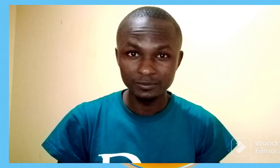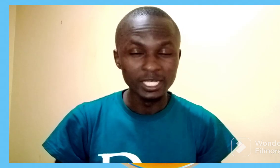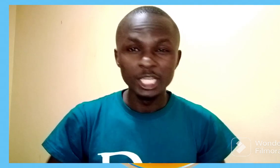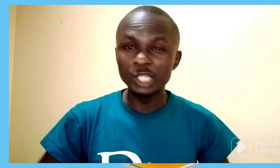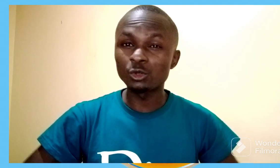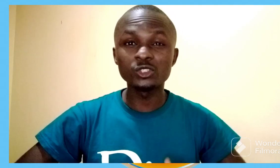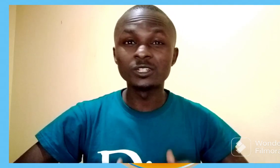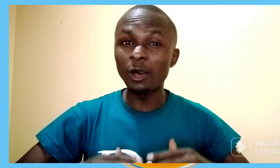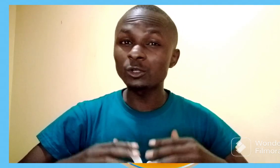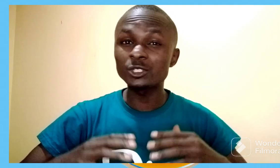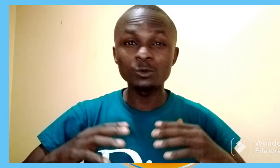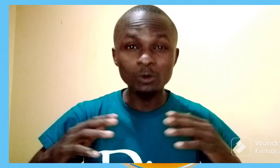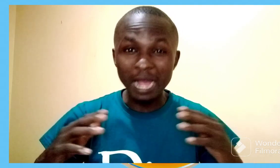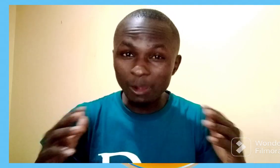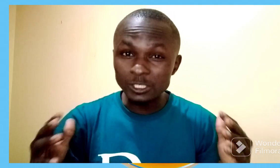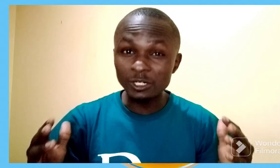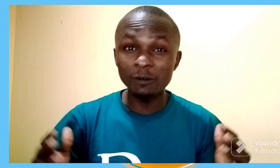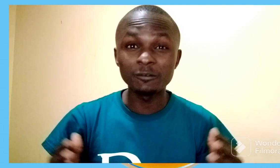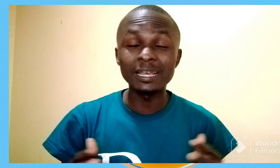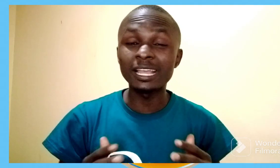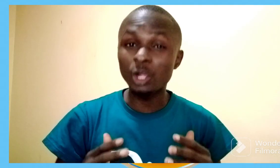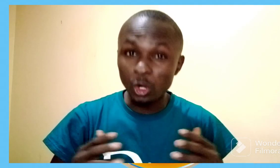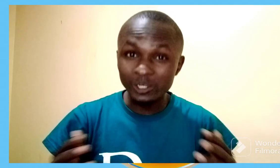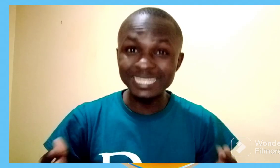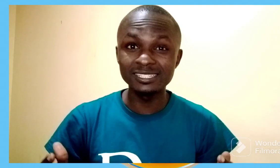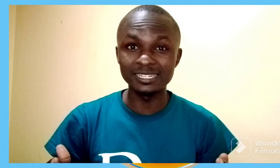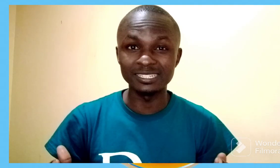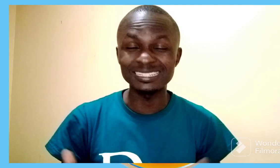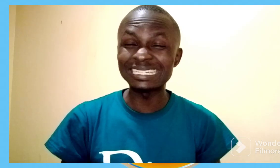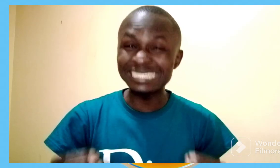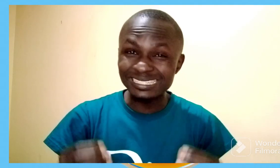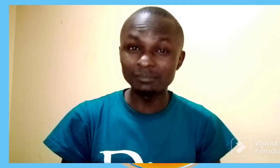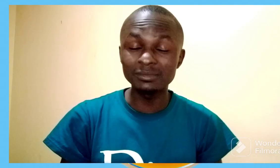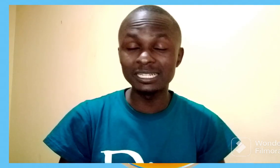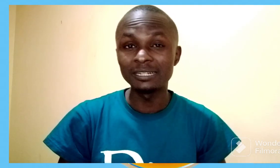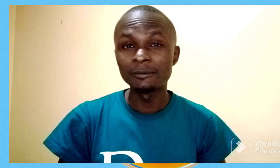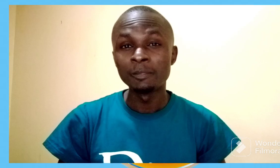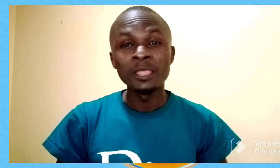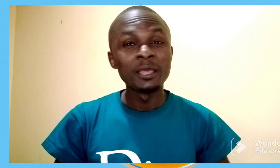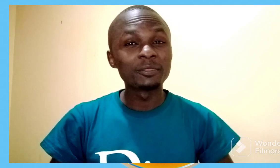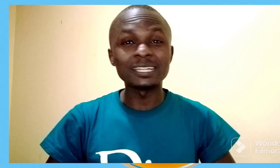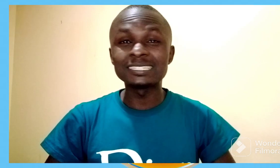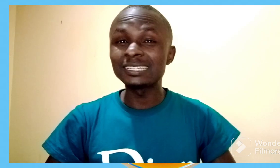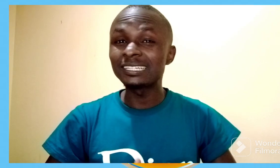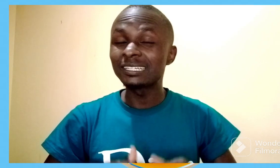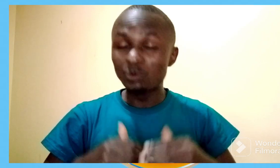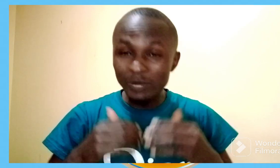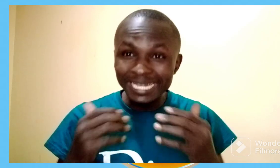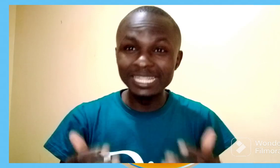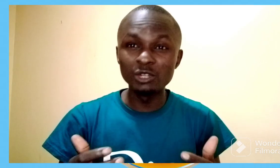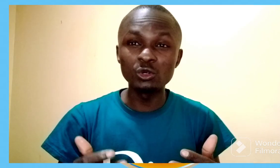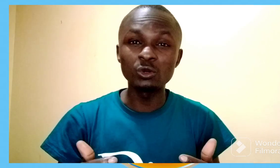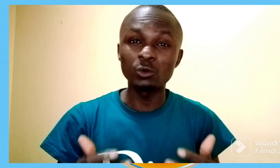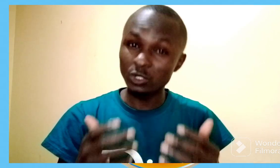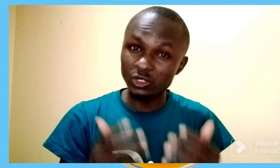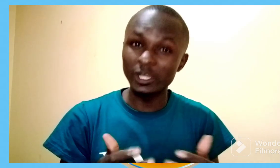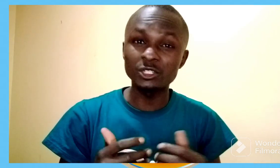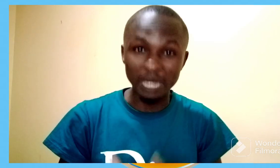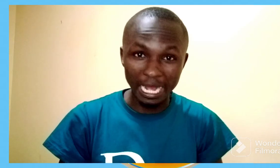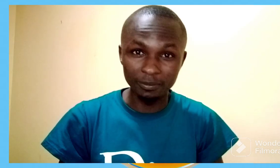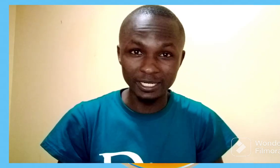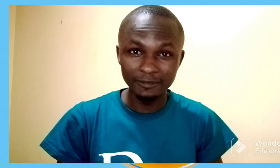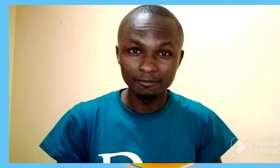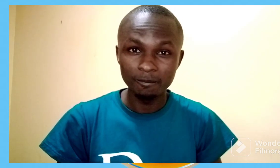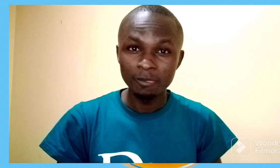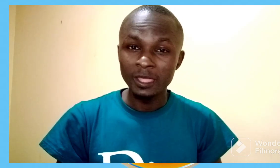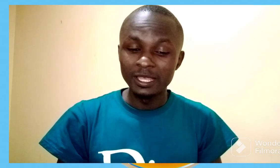happen. It was not out of a coincidence. It is something that we knew was going